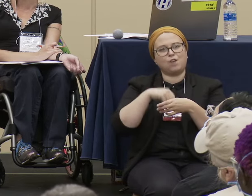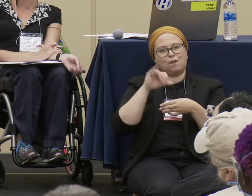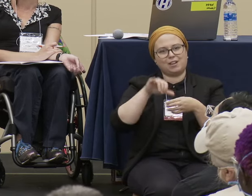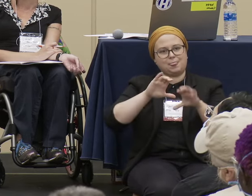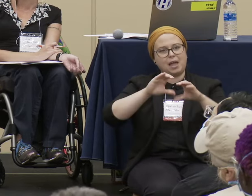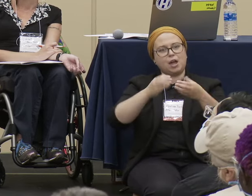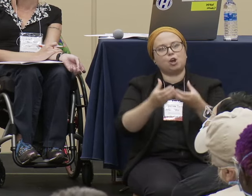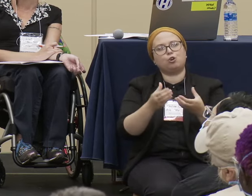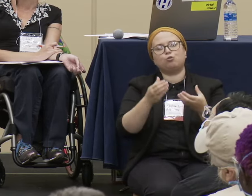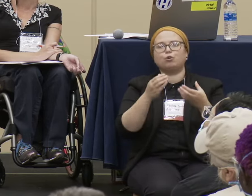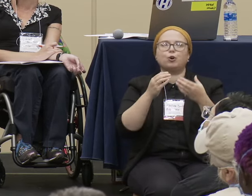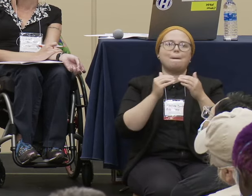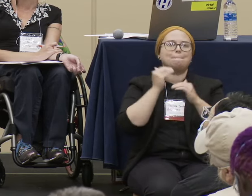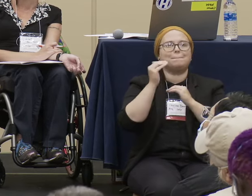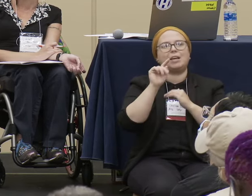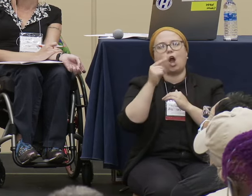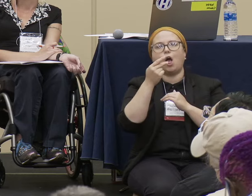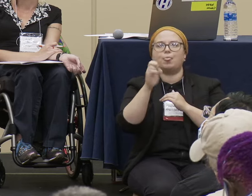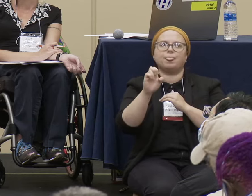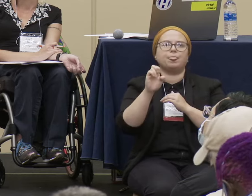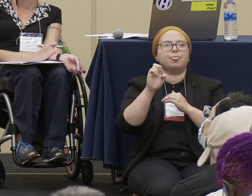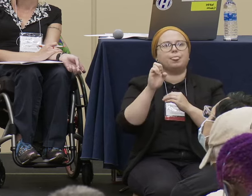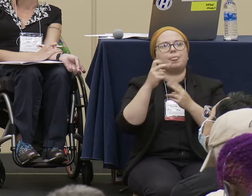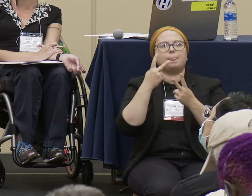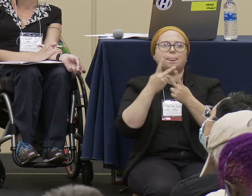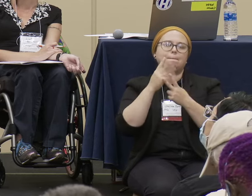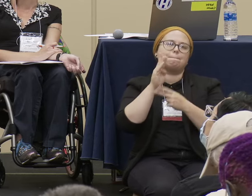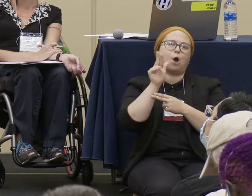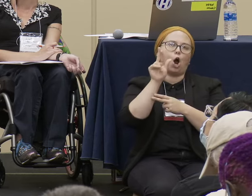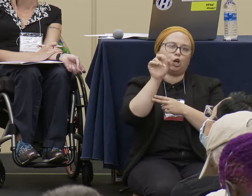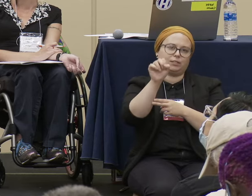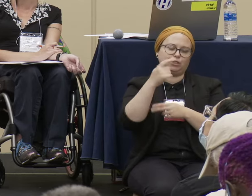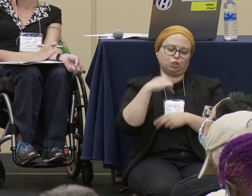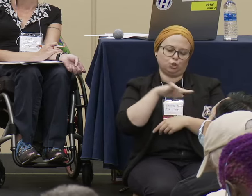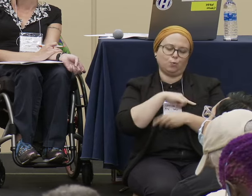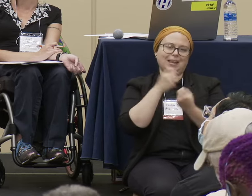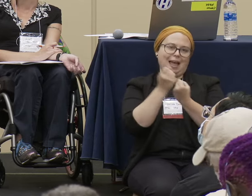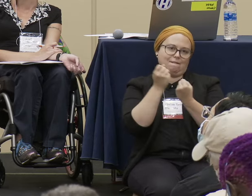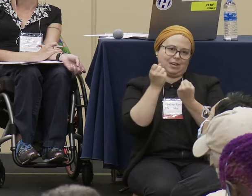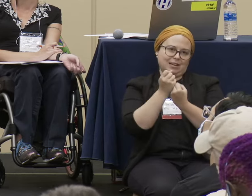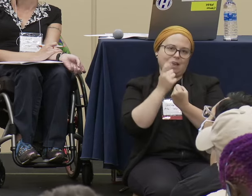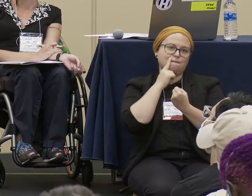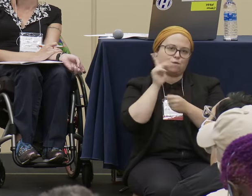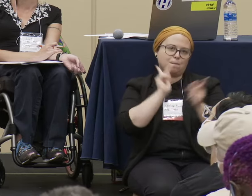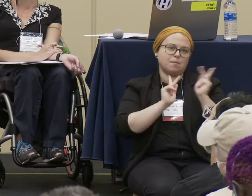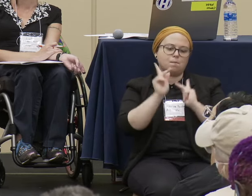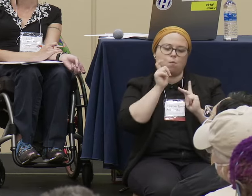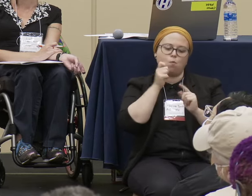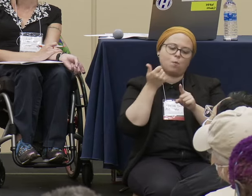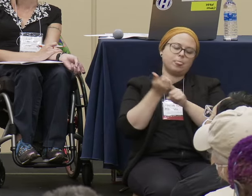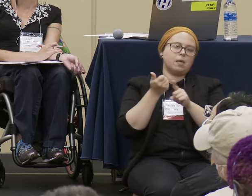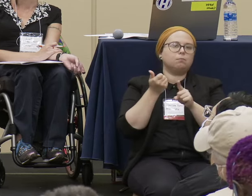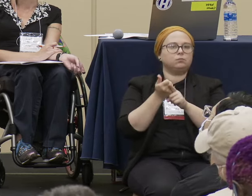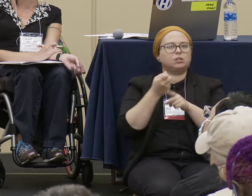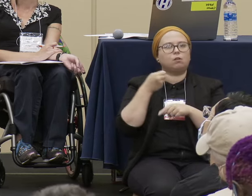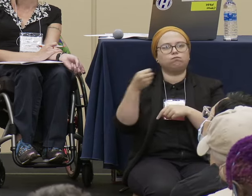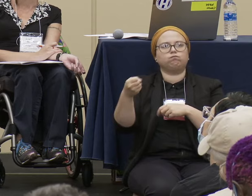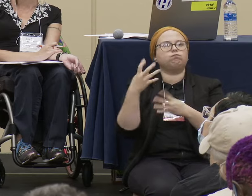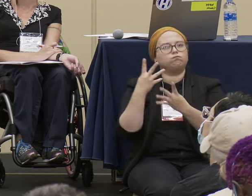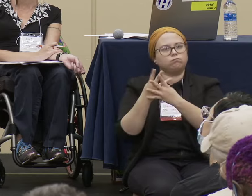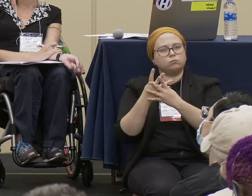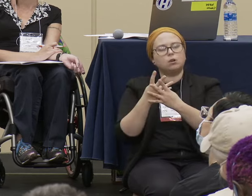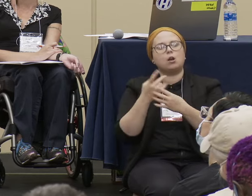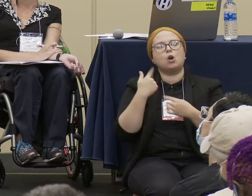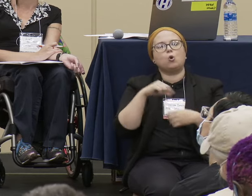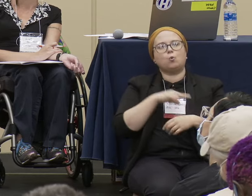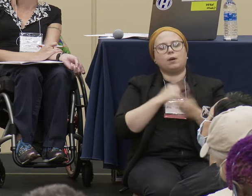an organizer, and what I have seen, we advocate for people who are incarcerated, and what we have seen is every time we go